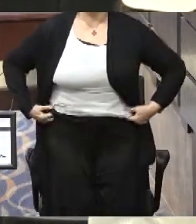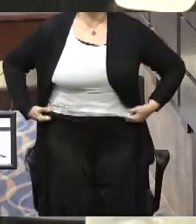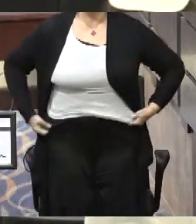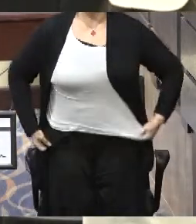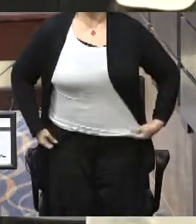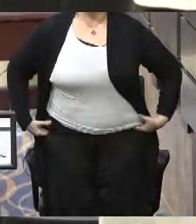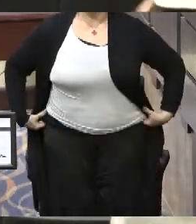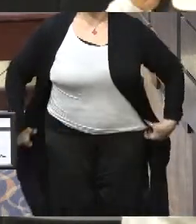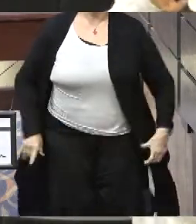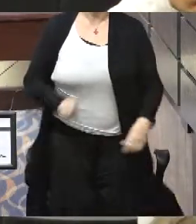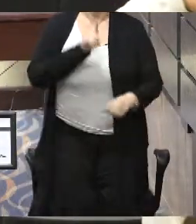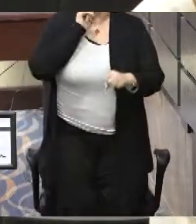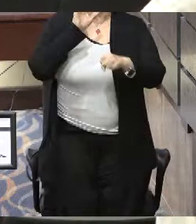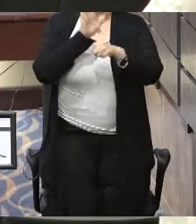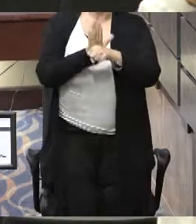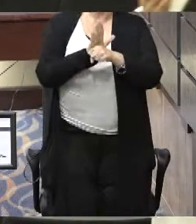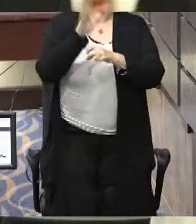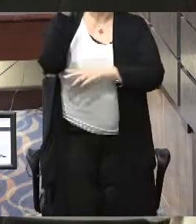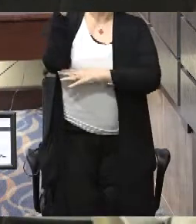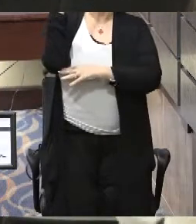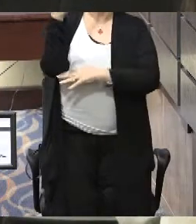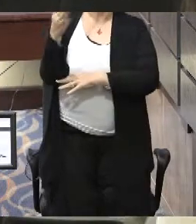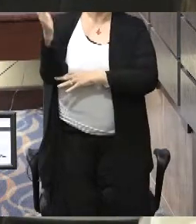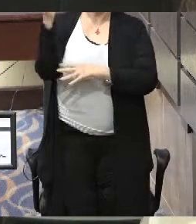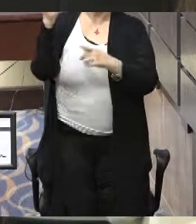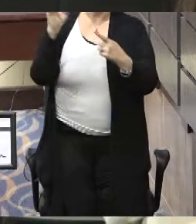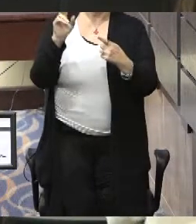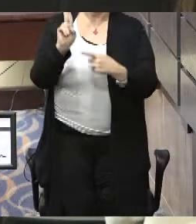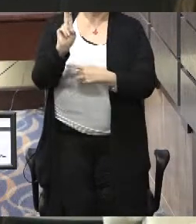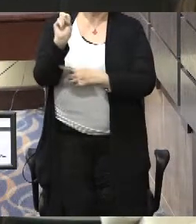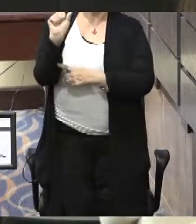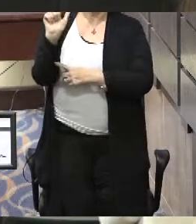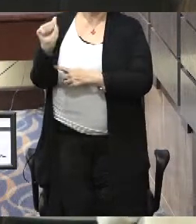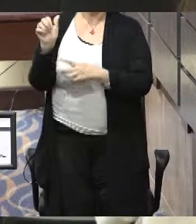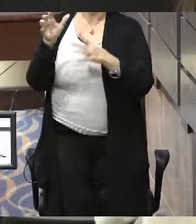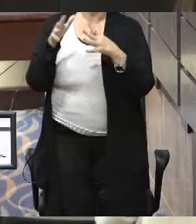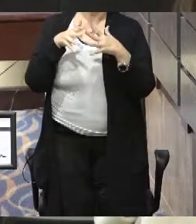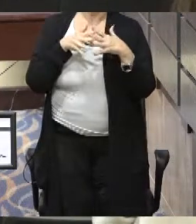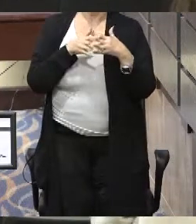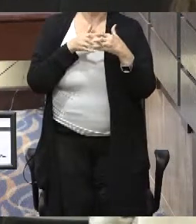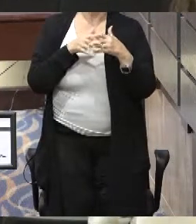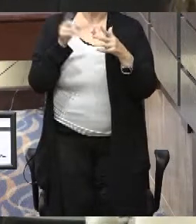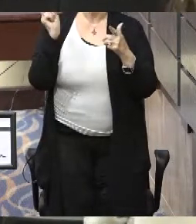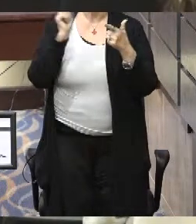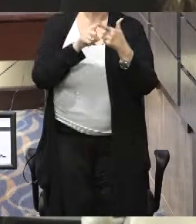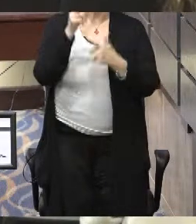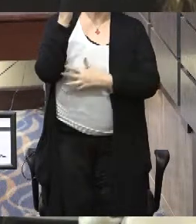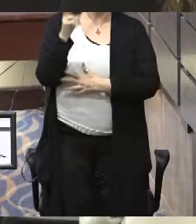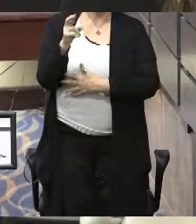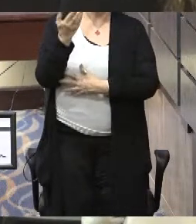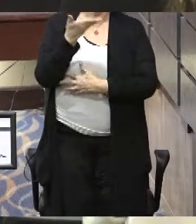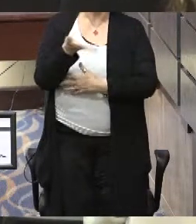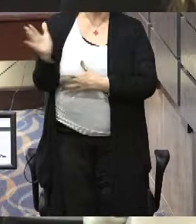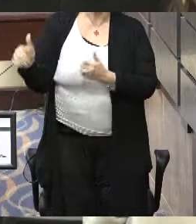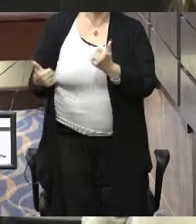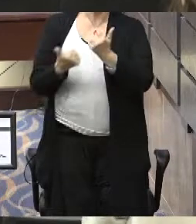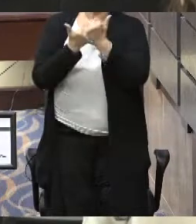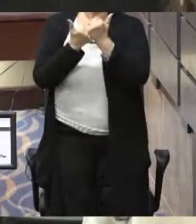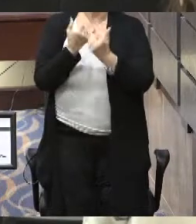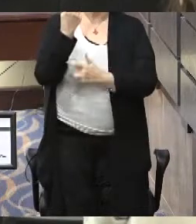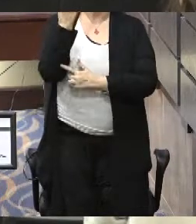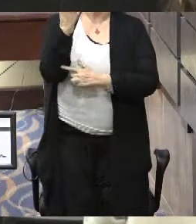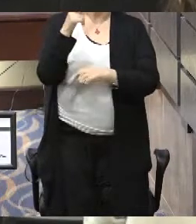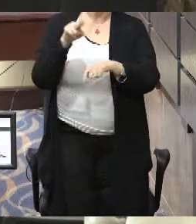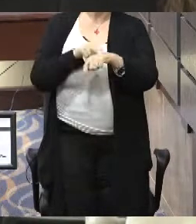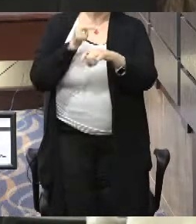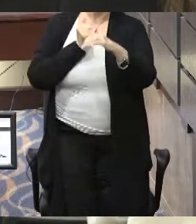I pledge allegiance to the flag of the United States of America and to the republic for which it stands,